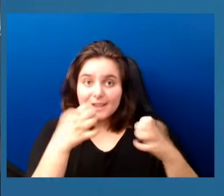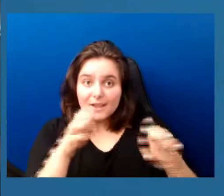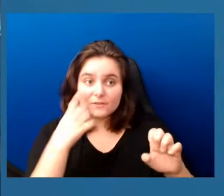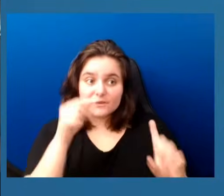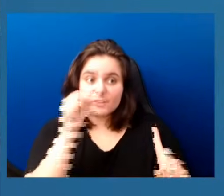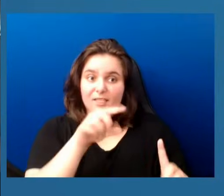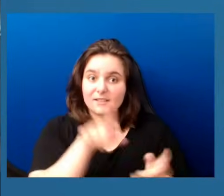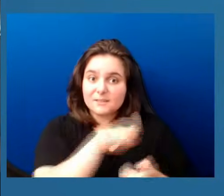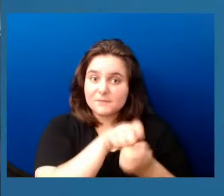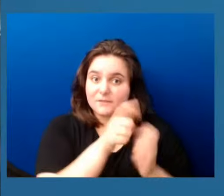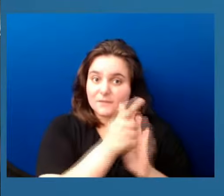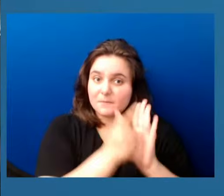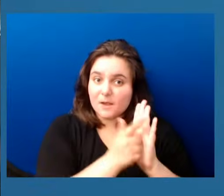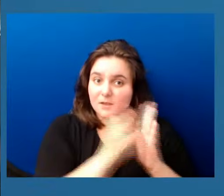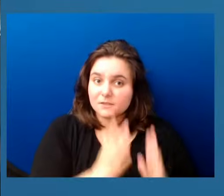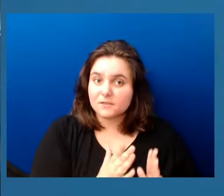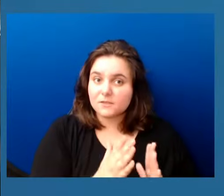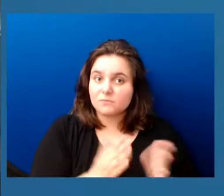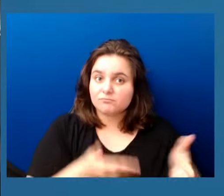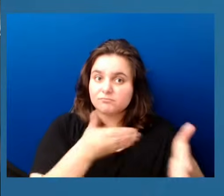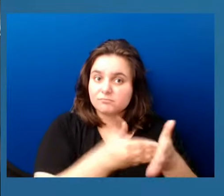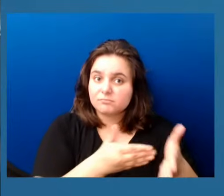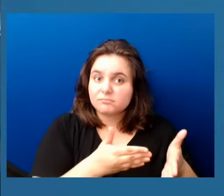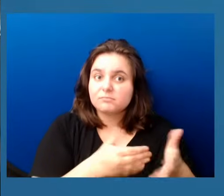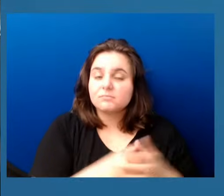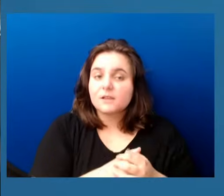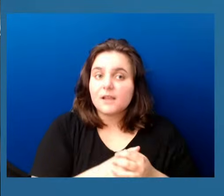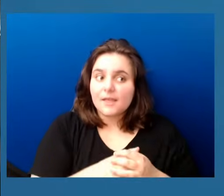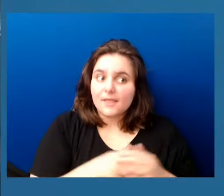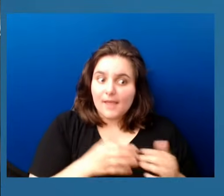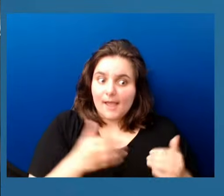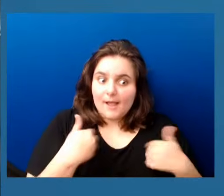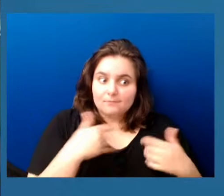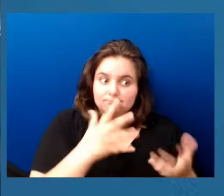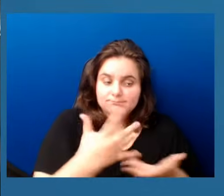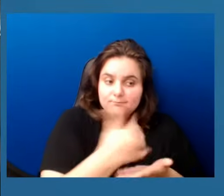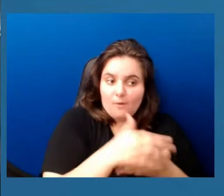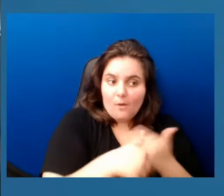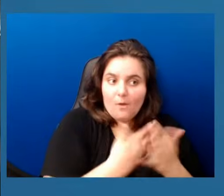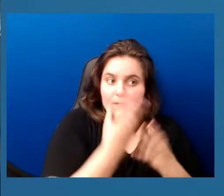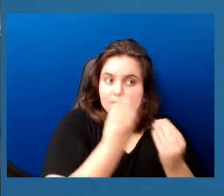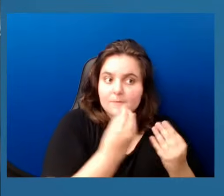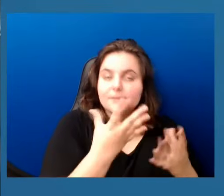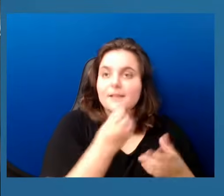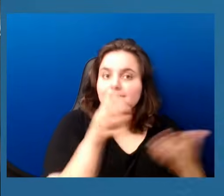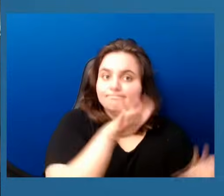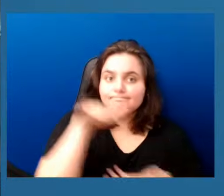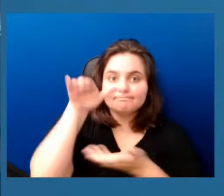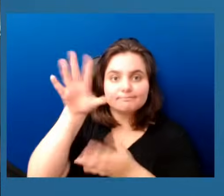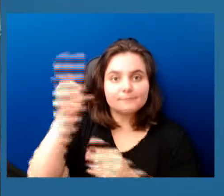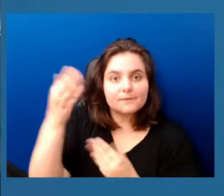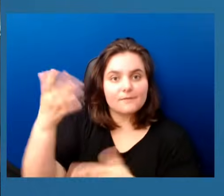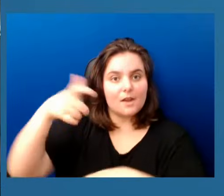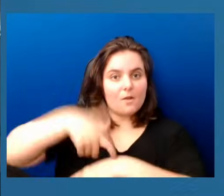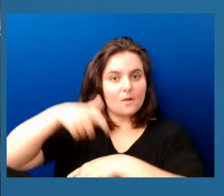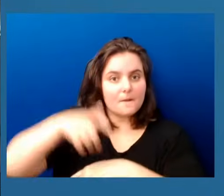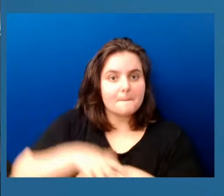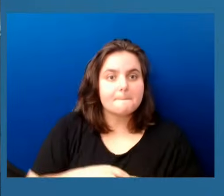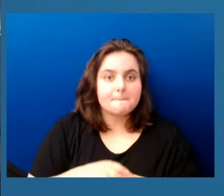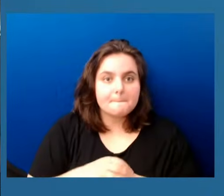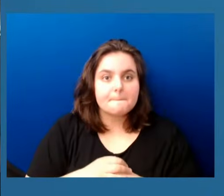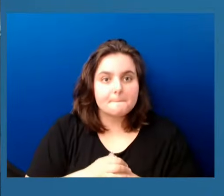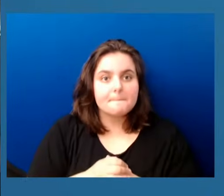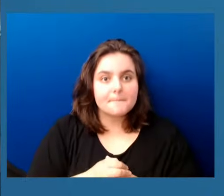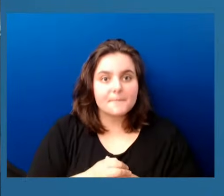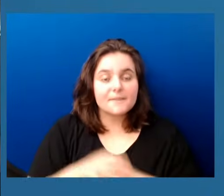to gather all of the information required and to turn it over timely. They need to look at that and make an evaluation